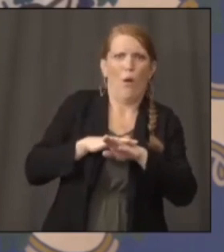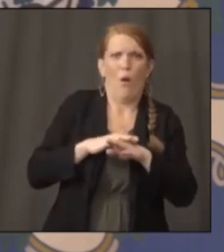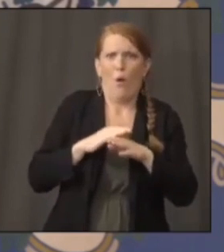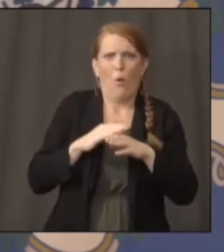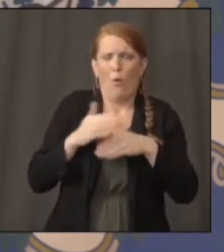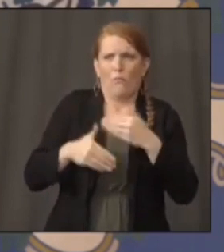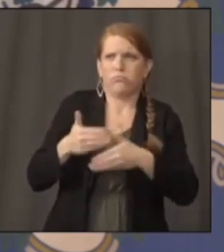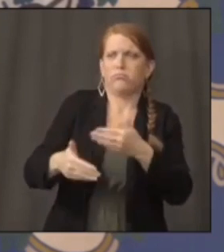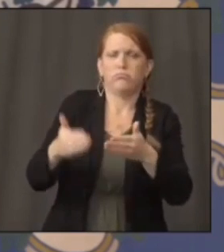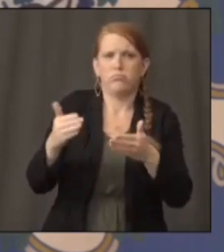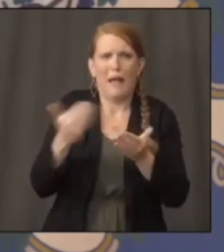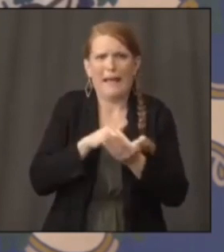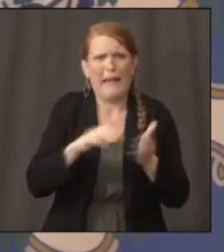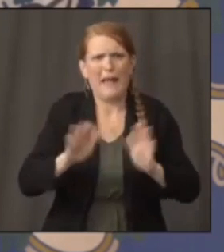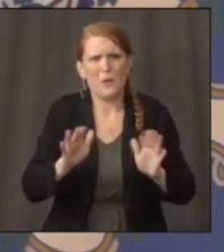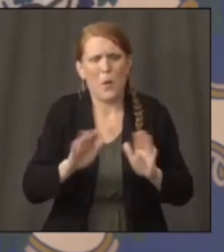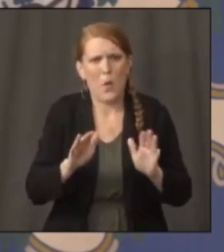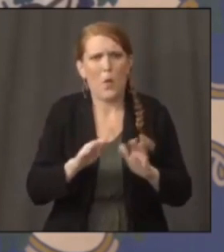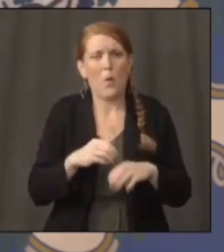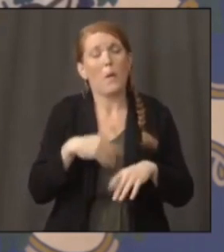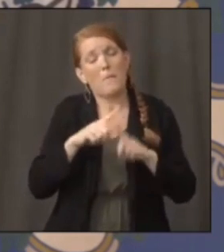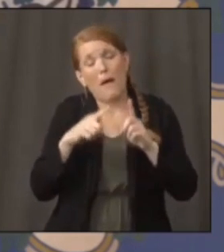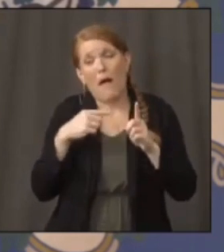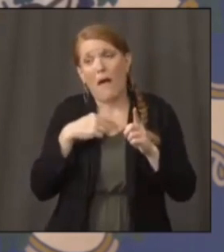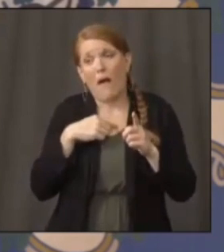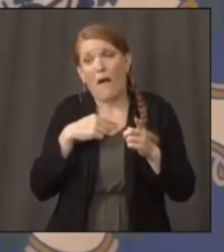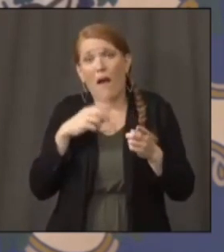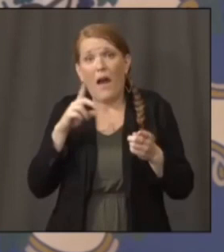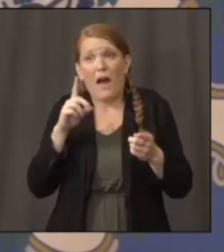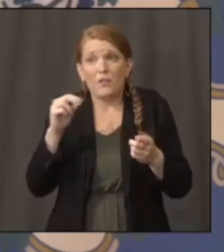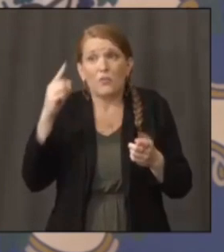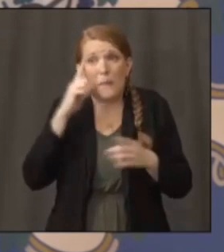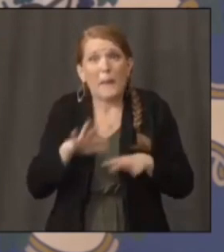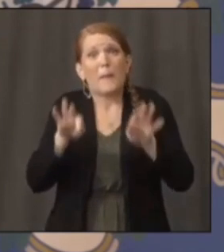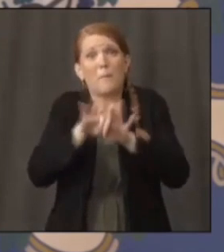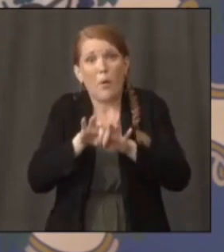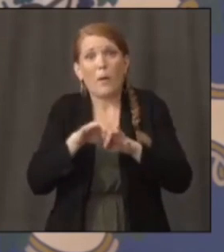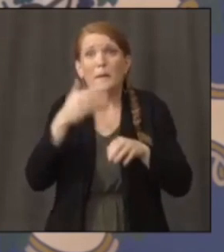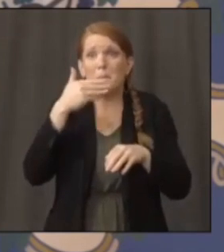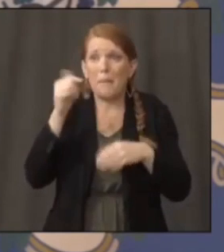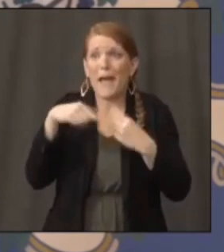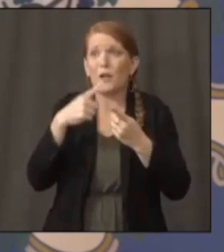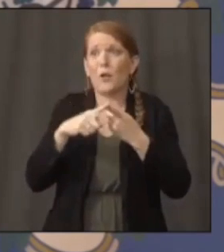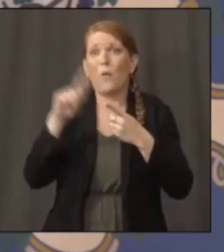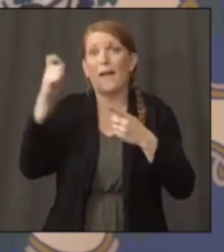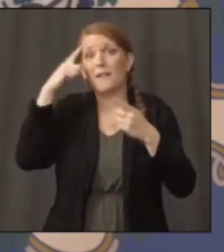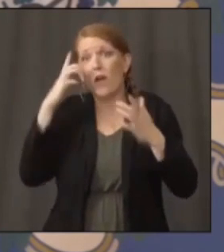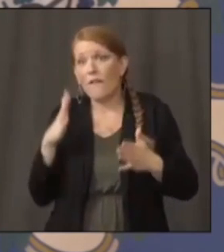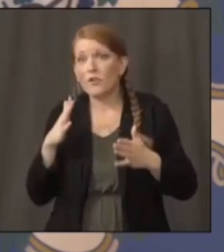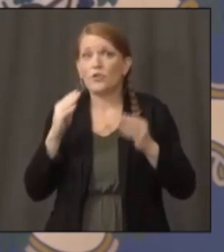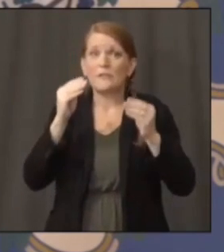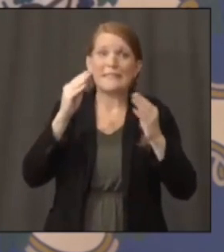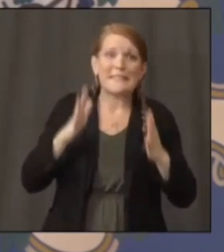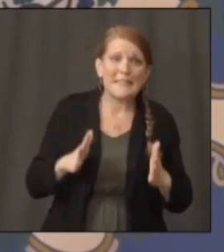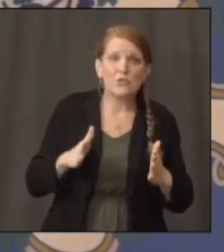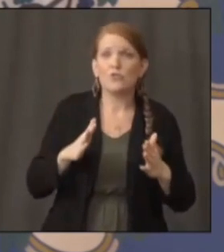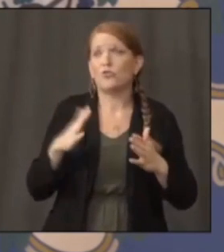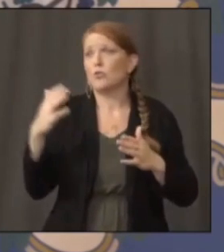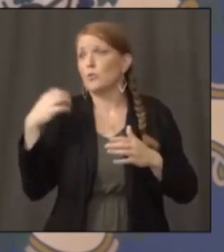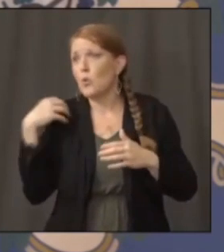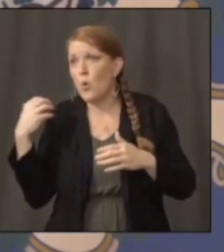when officials from the highest level, the governor and teacher and coaches all talk with one voice. It makes it a lot easier.